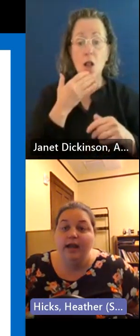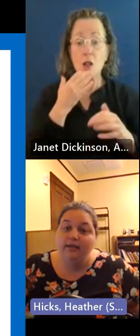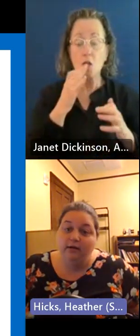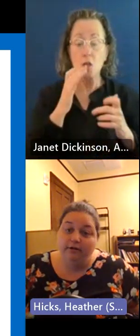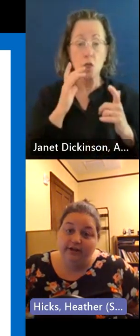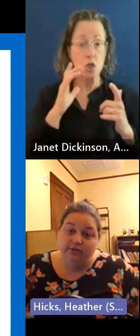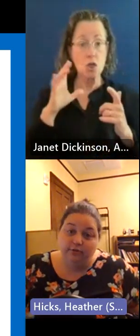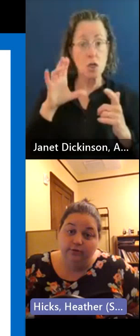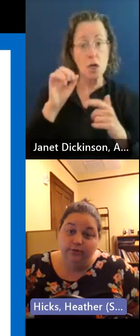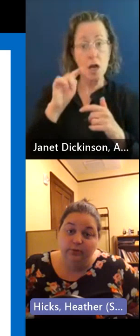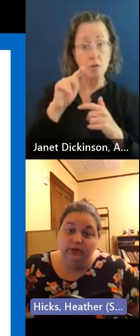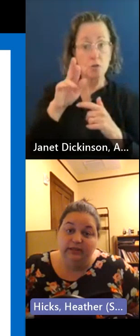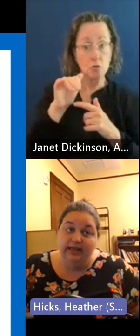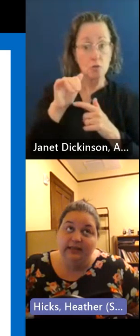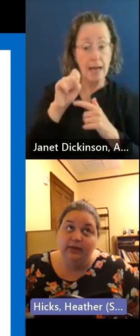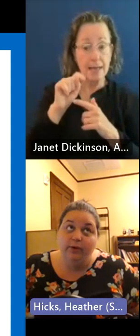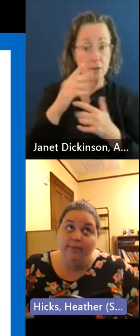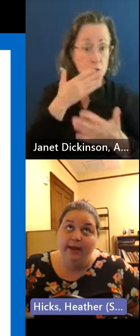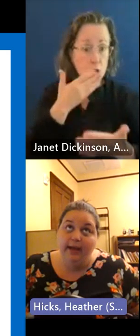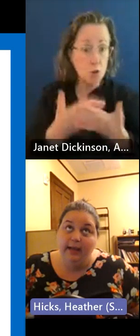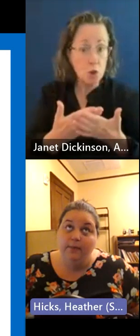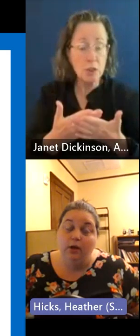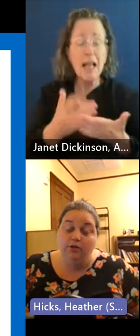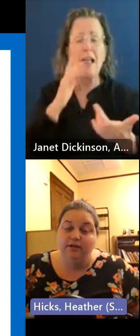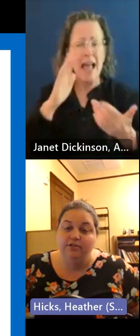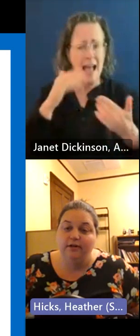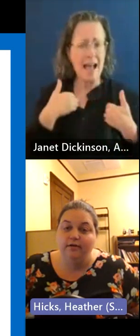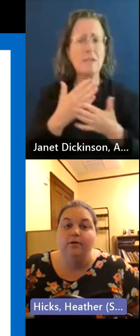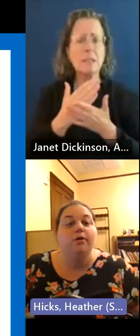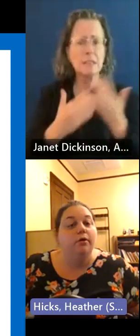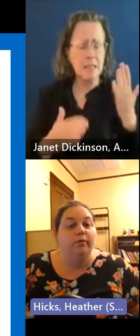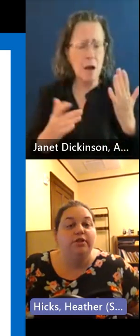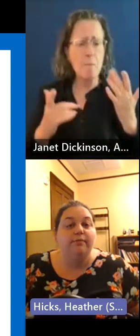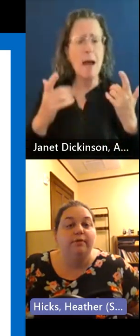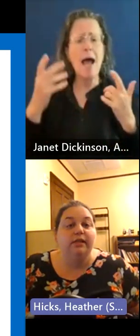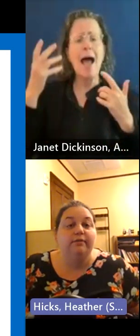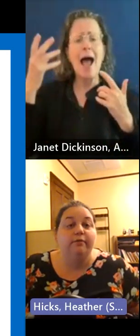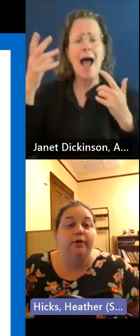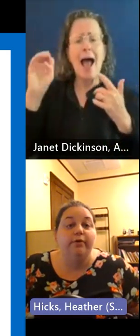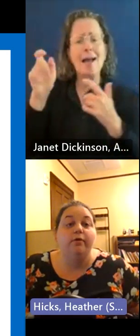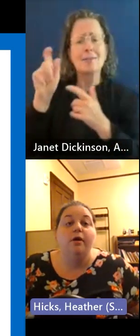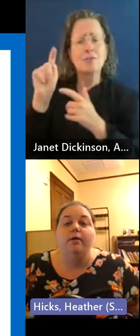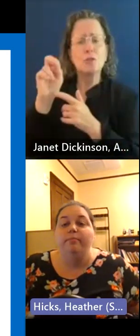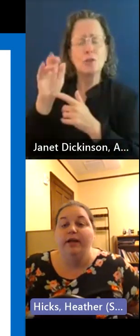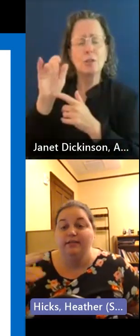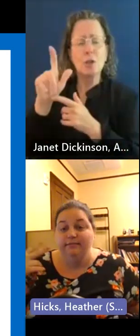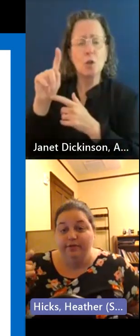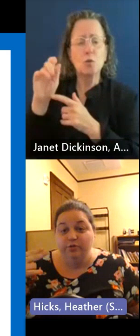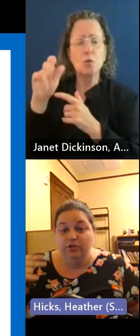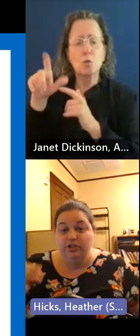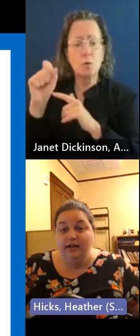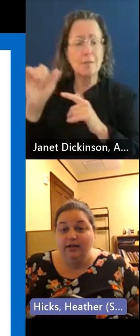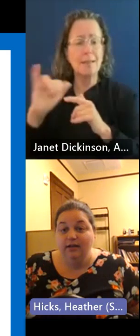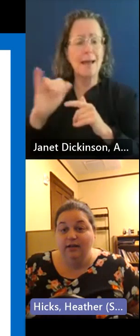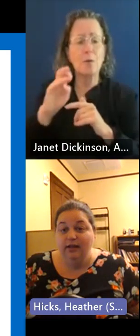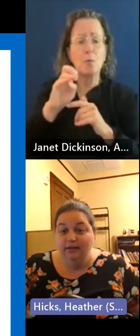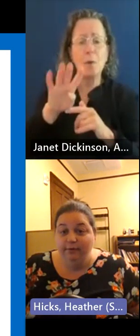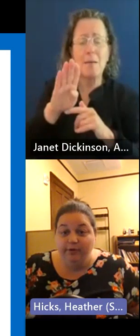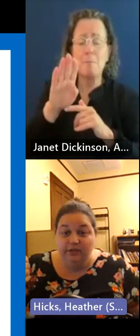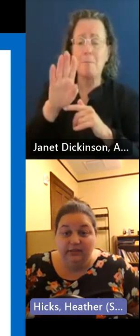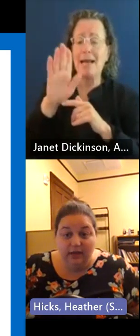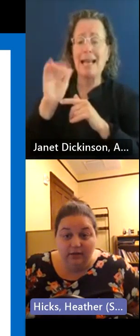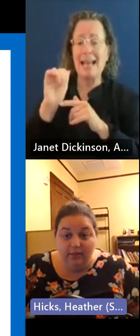added tools for it, and there are external tools like the WebAIM contrast tracker, which I will link for you, but is a visual